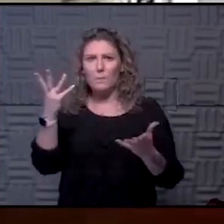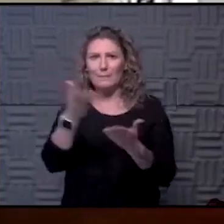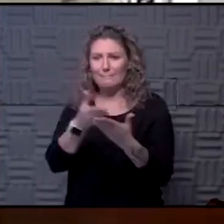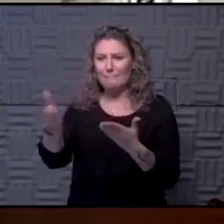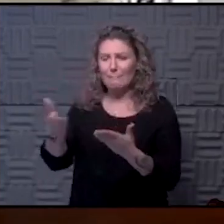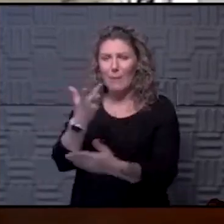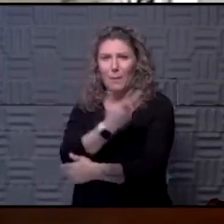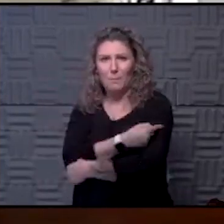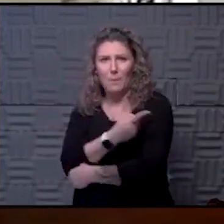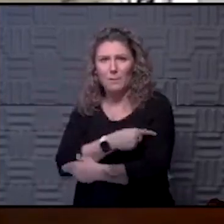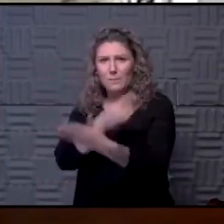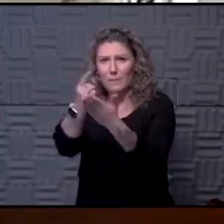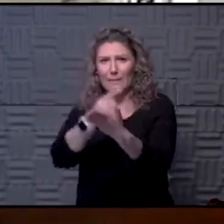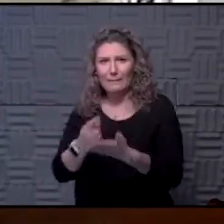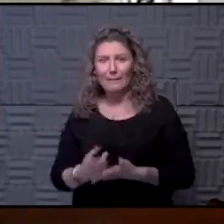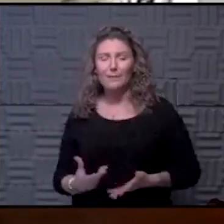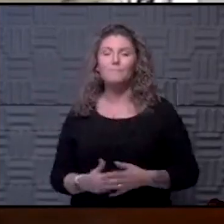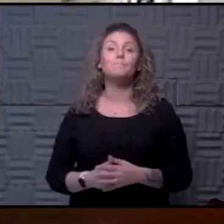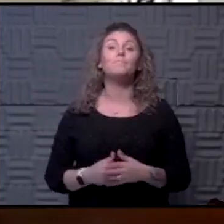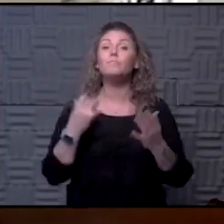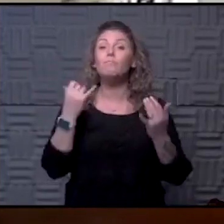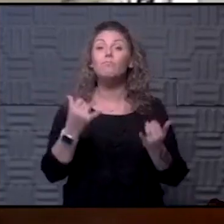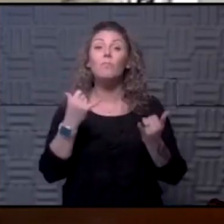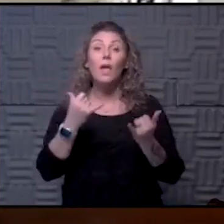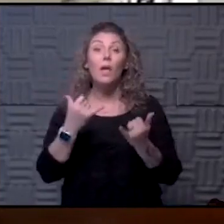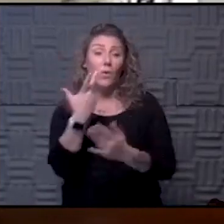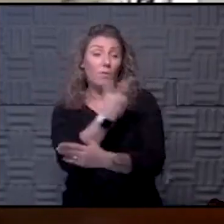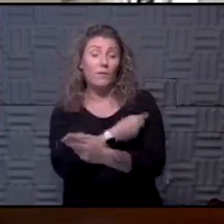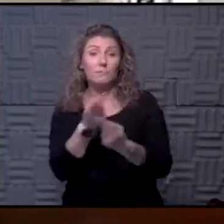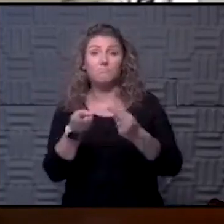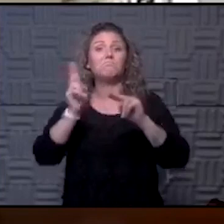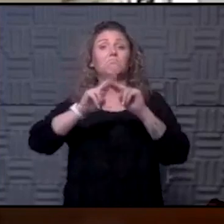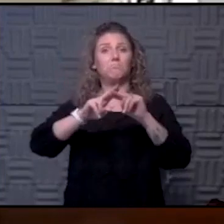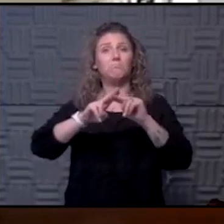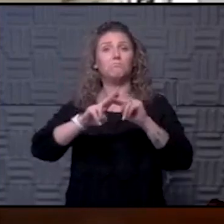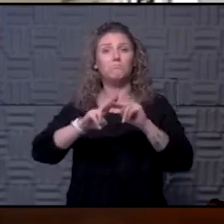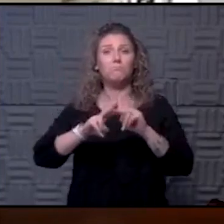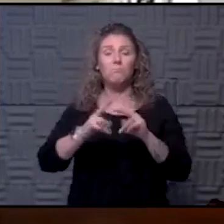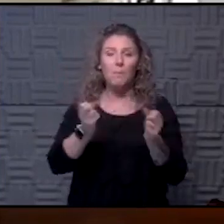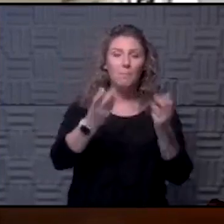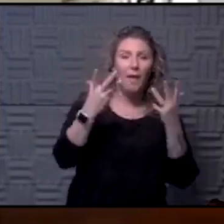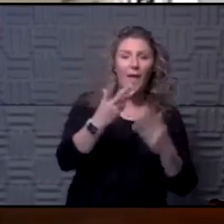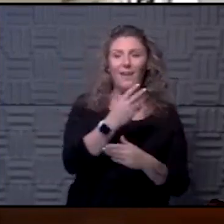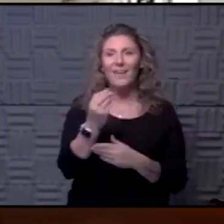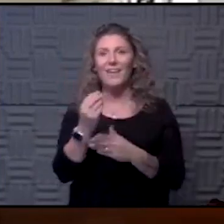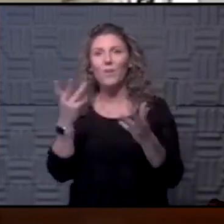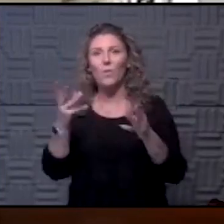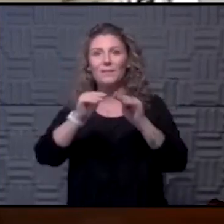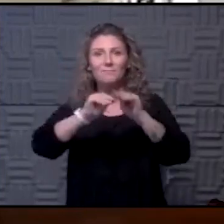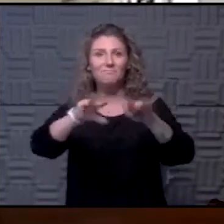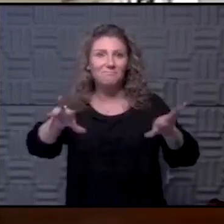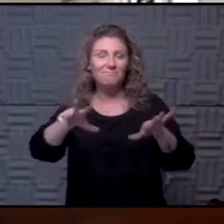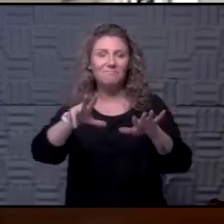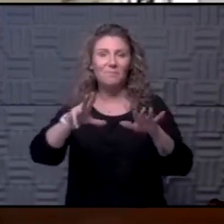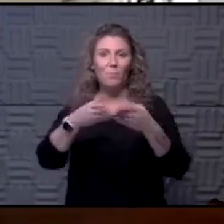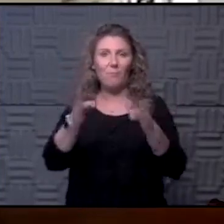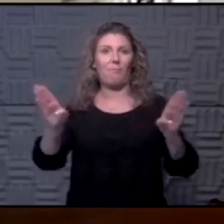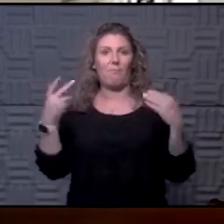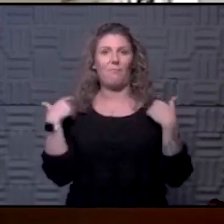to week. Now, as vaccine supply is increasing, both in amount and what's being distributed to public